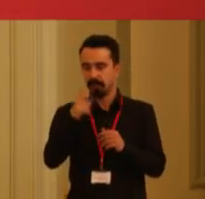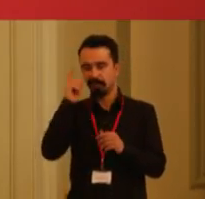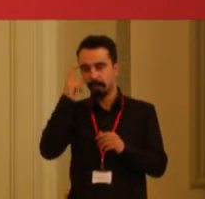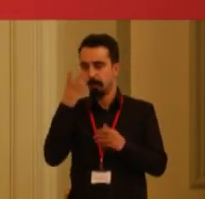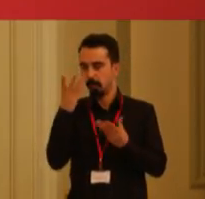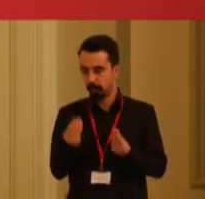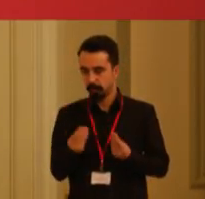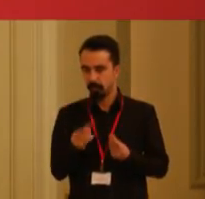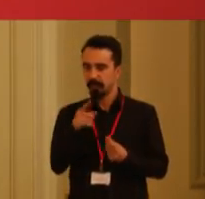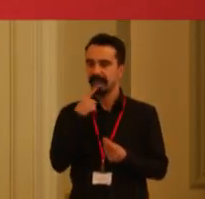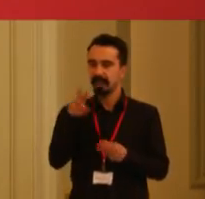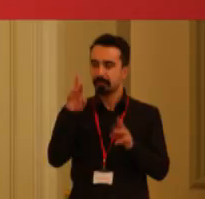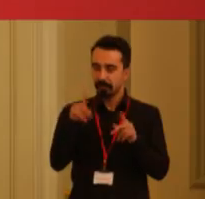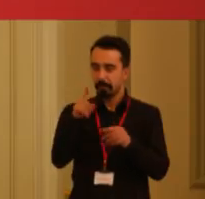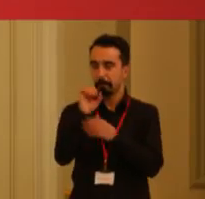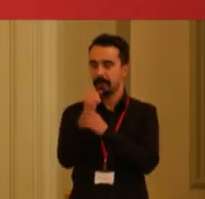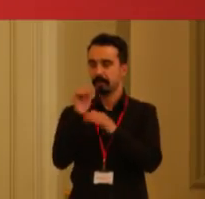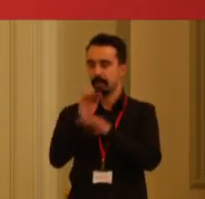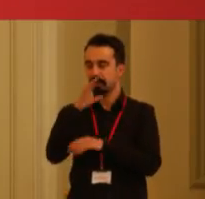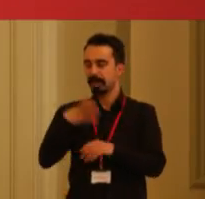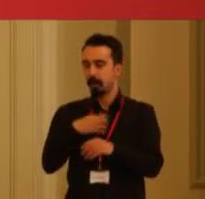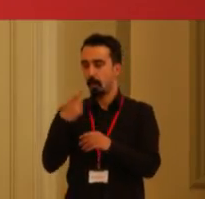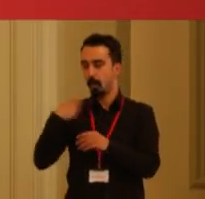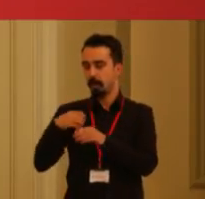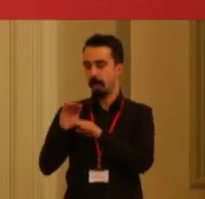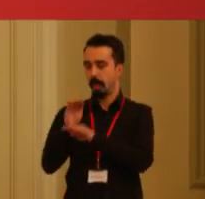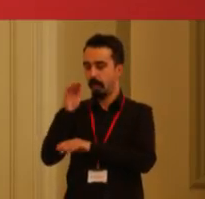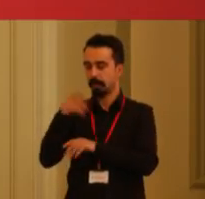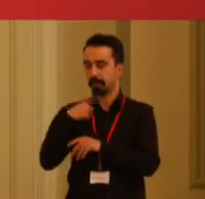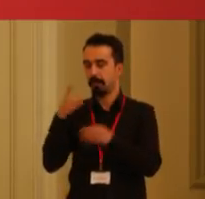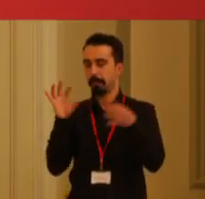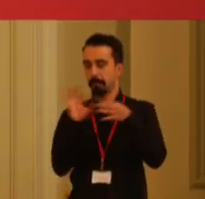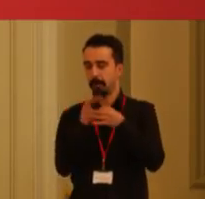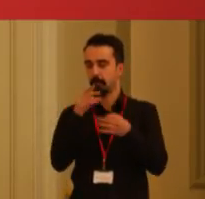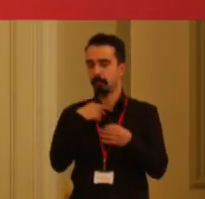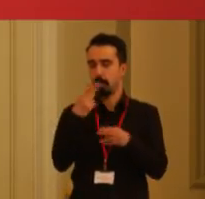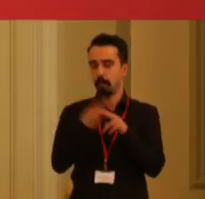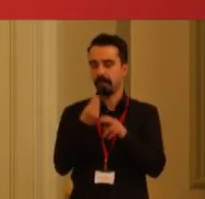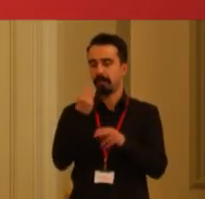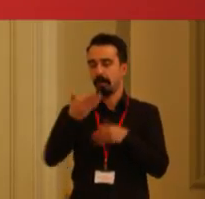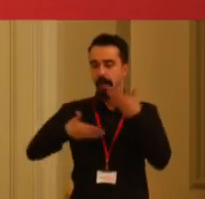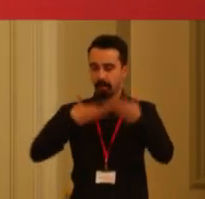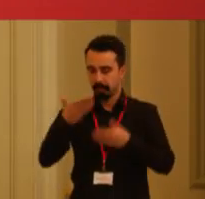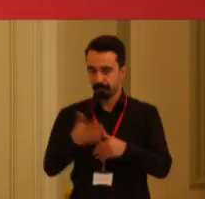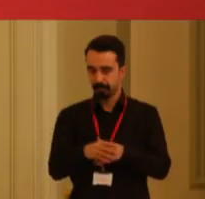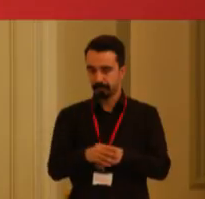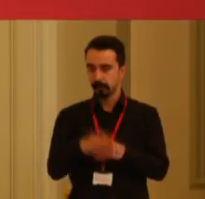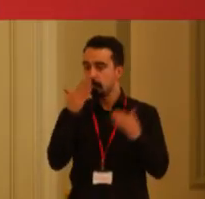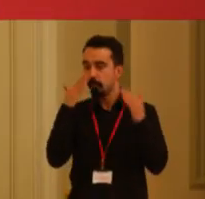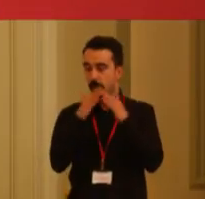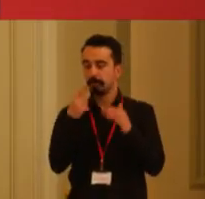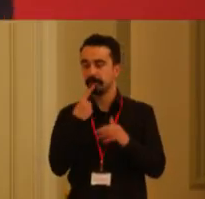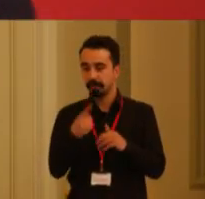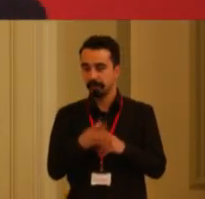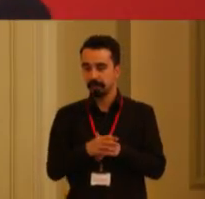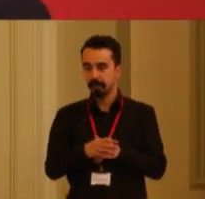saying it no longer exists. So professionally and also personally, I've seen that happen based on